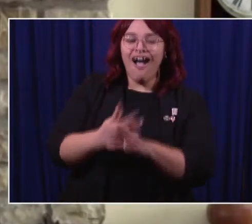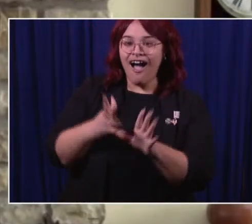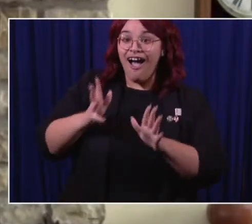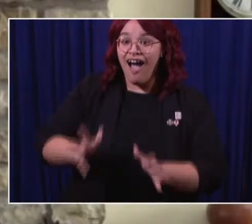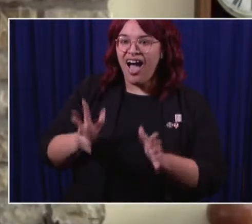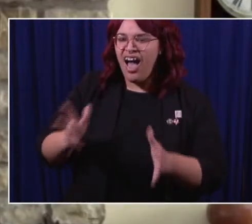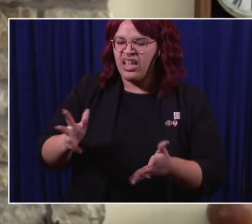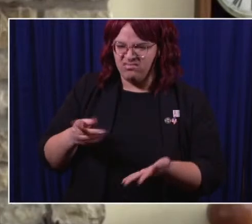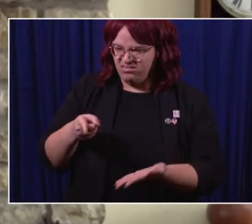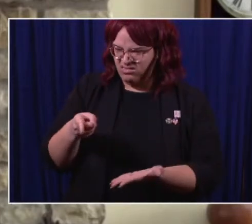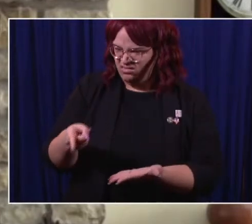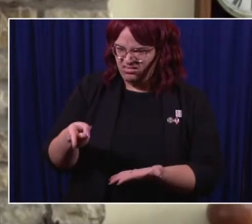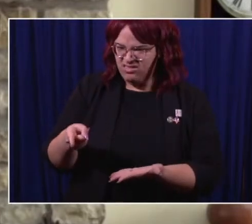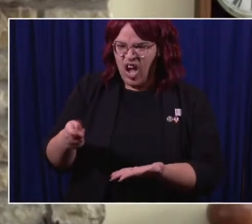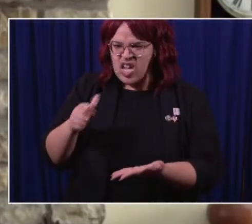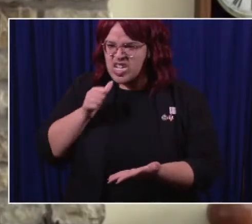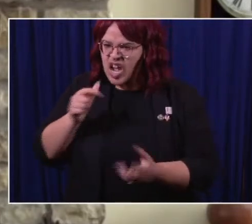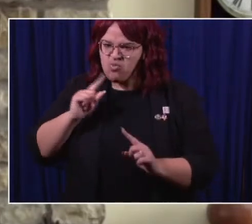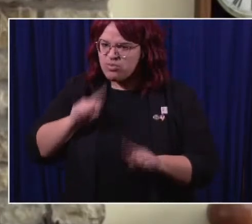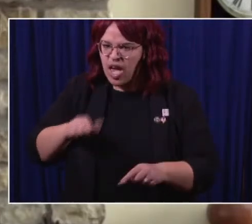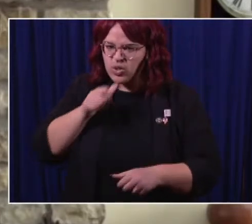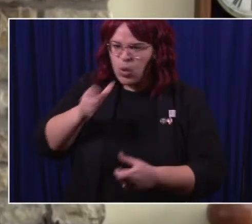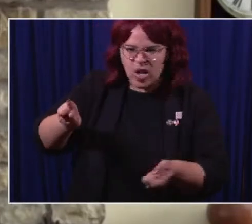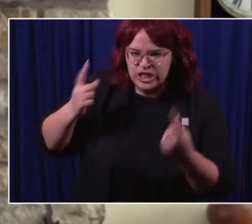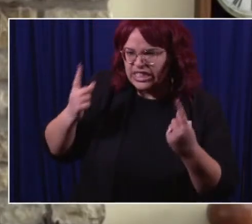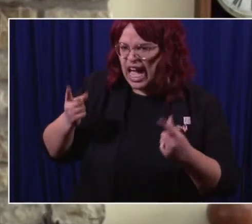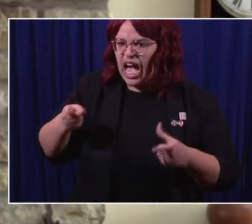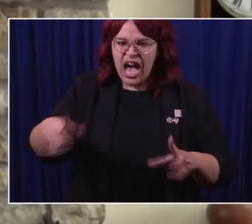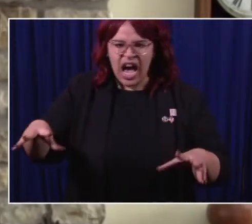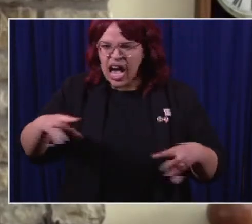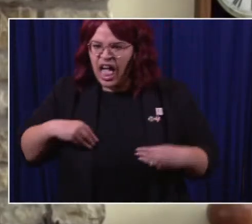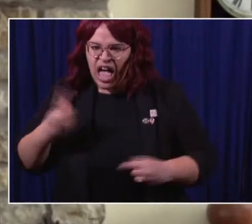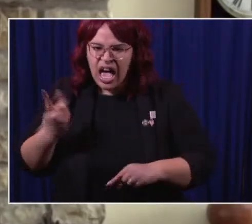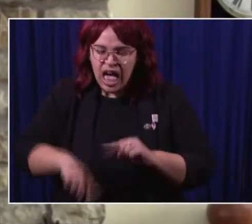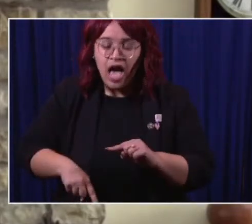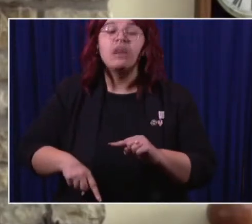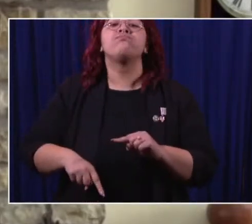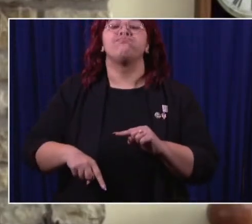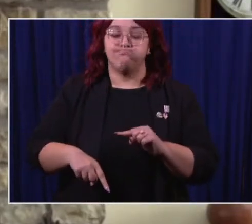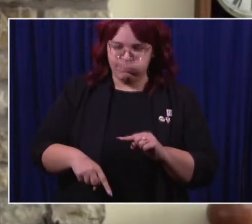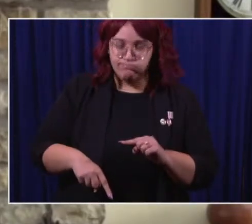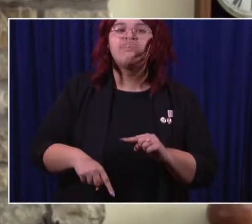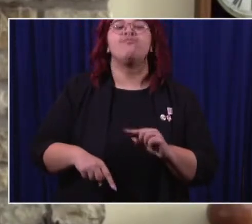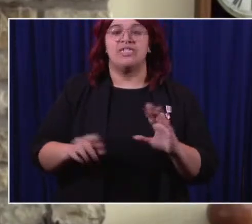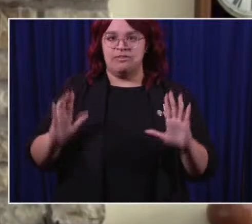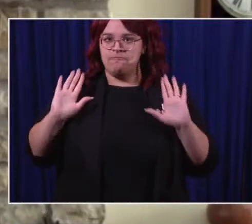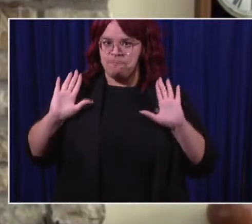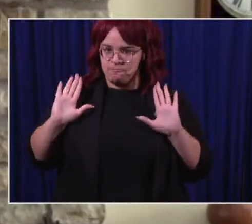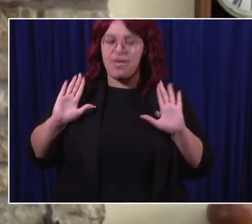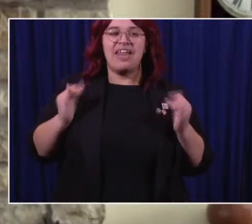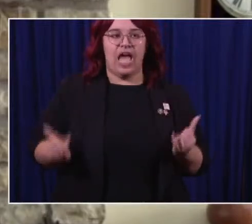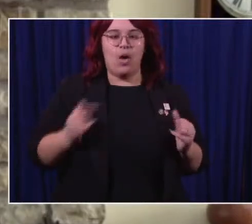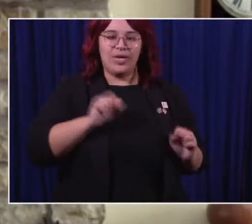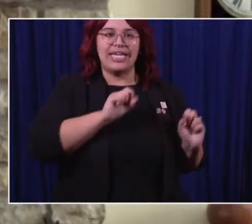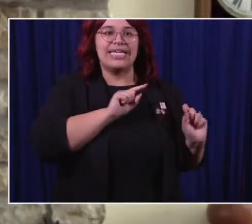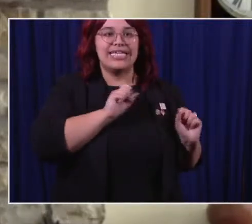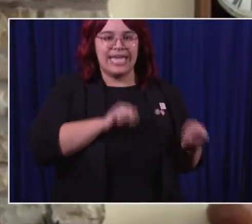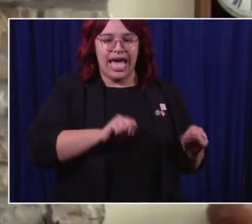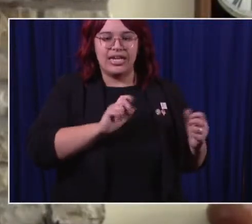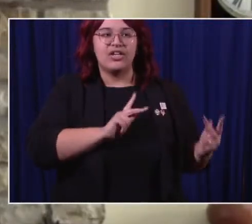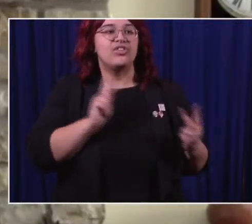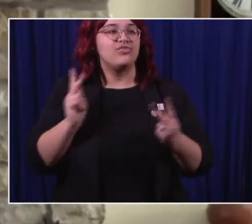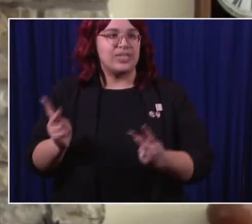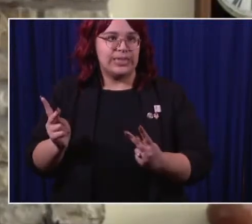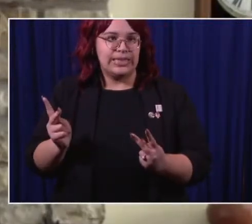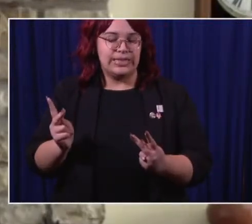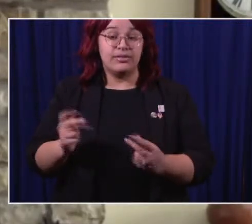To make sure that there is a full understanding of this, I am sending a letter today.